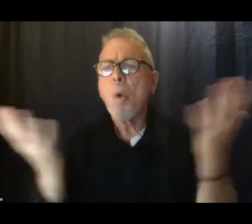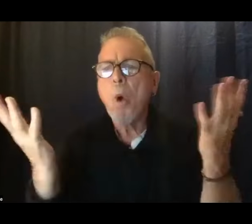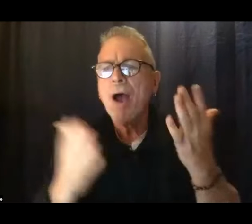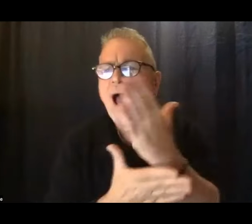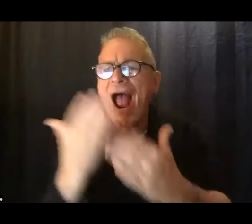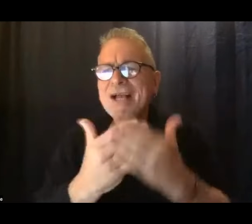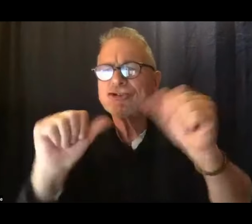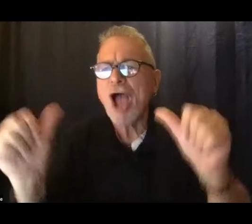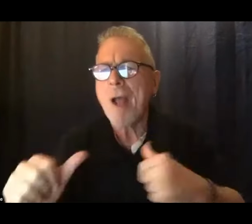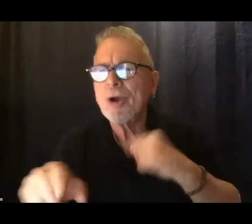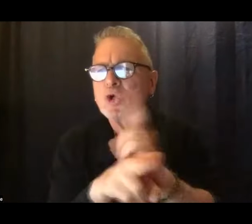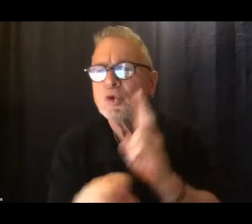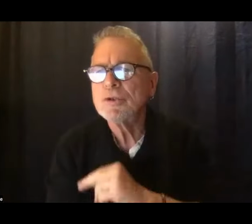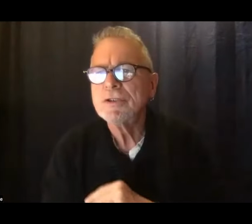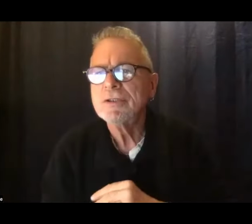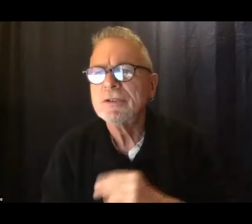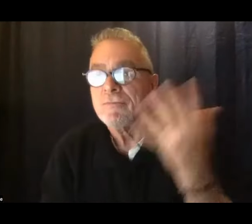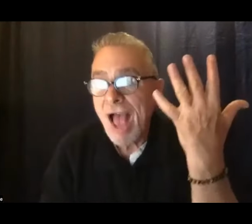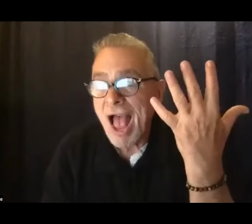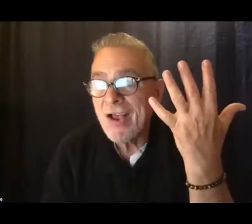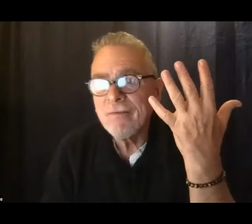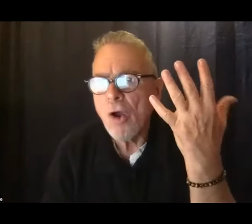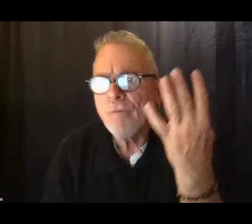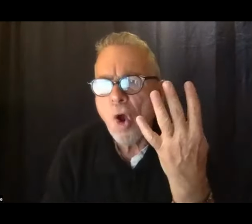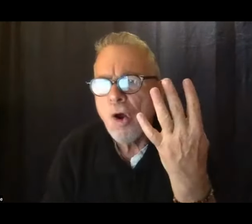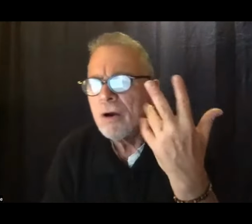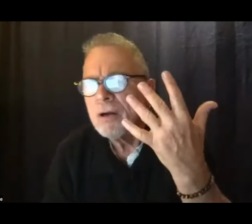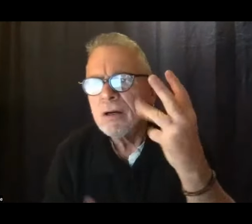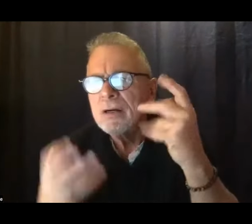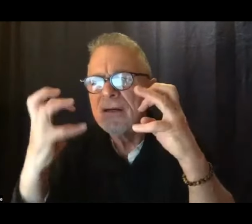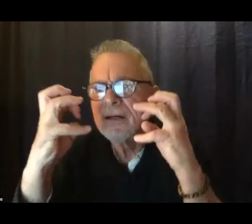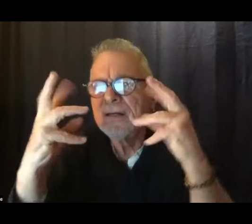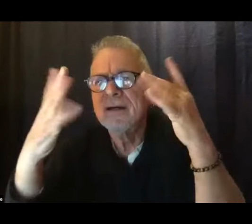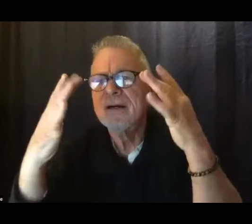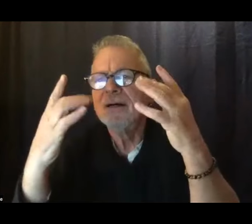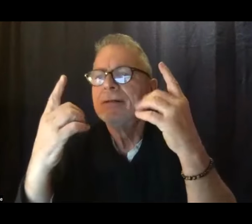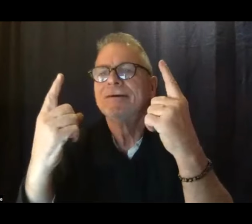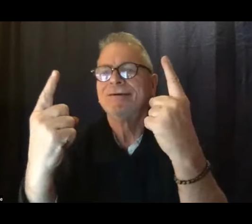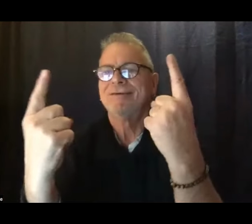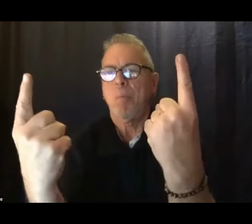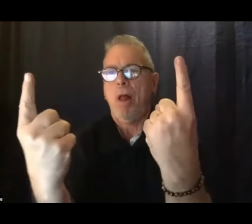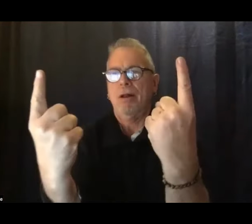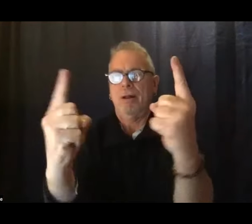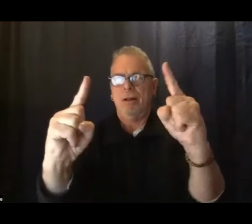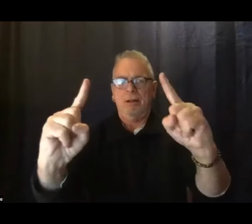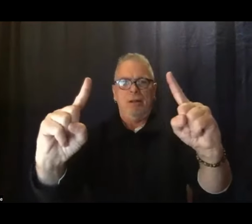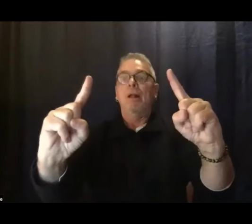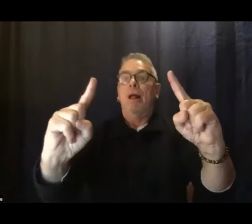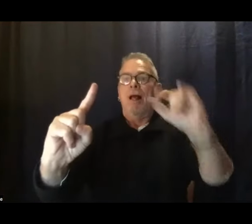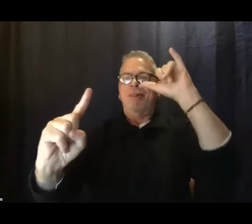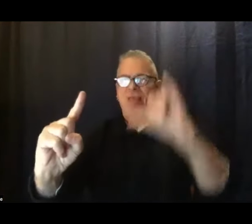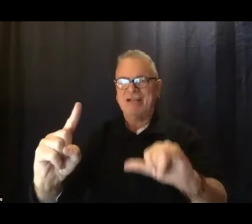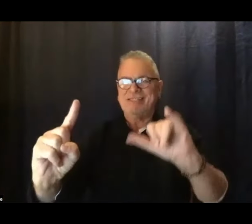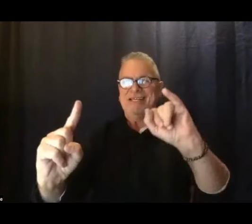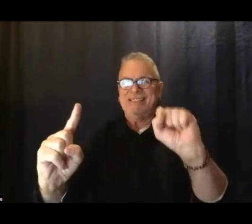Notice the sign. What hand shape am I using right here? 5, 4, 3. What does it look like? It's